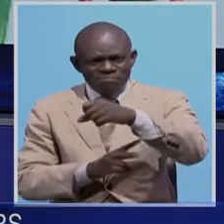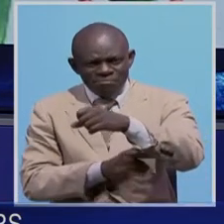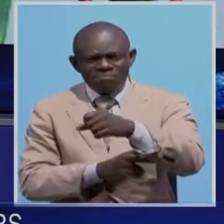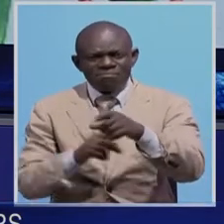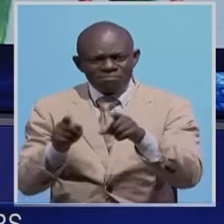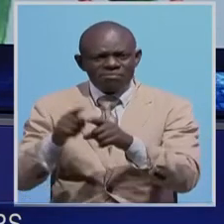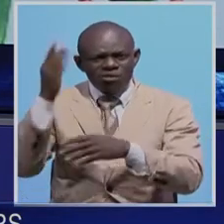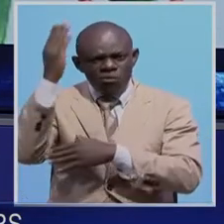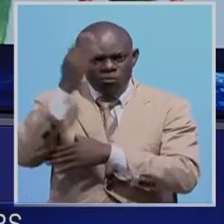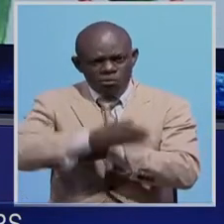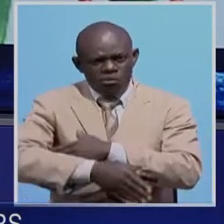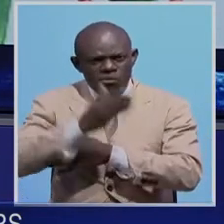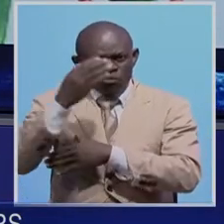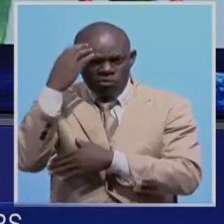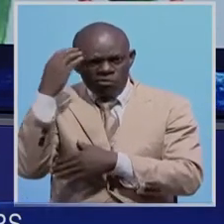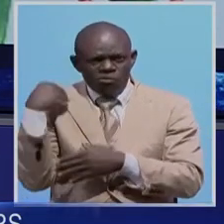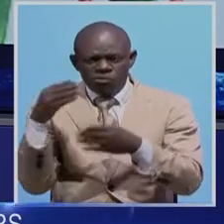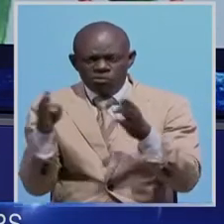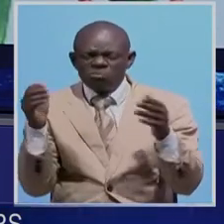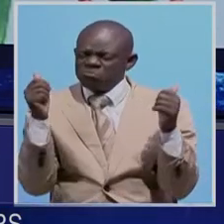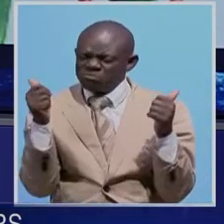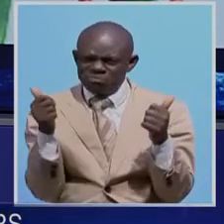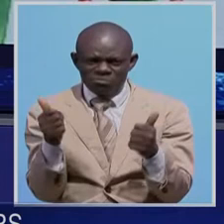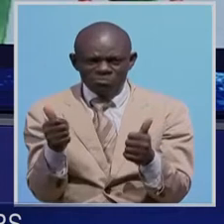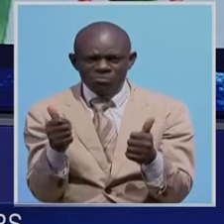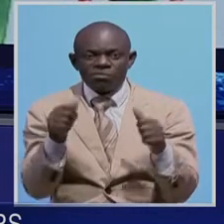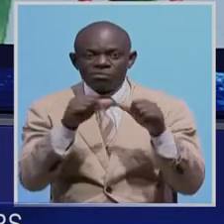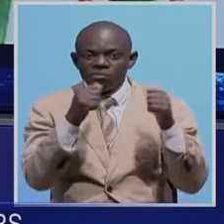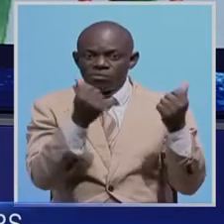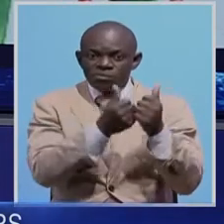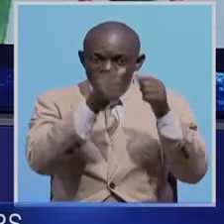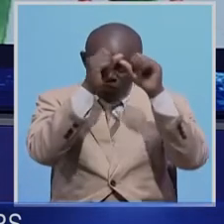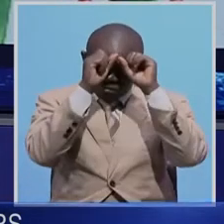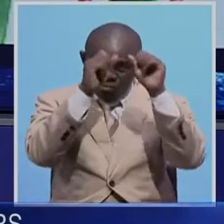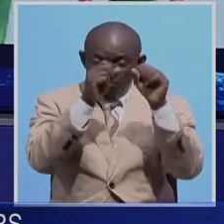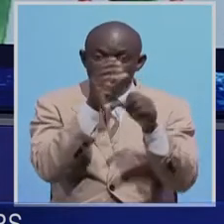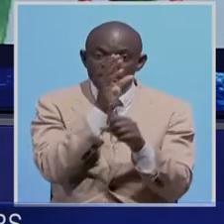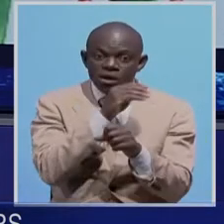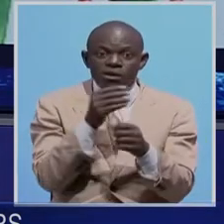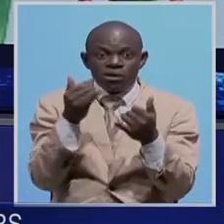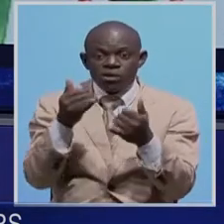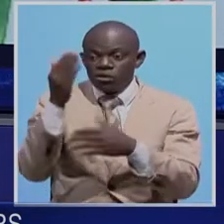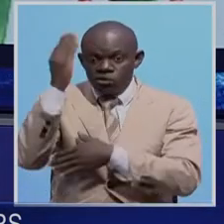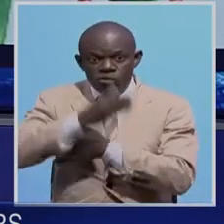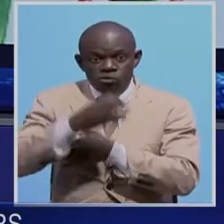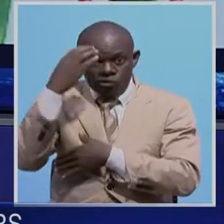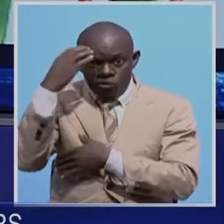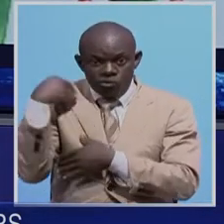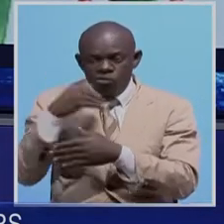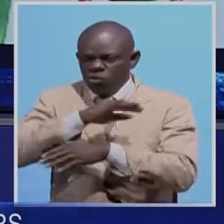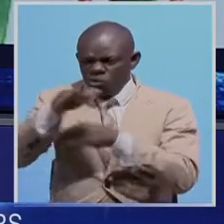Kazungula. Association President Richard Chola says the facility will help expedite the movement of goods and